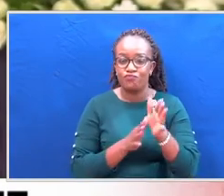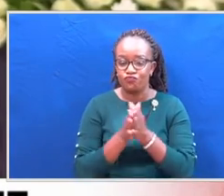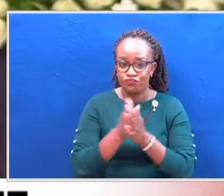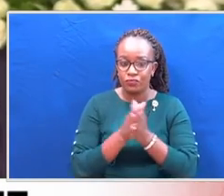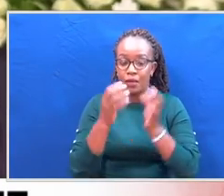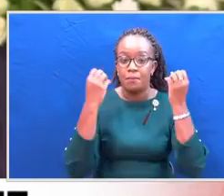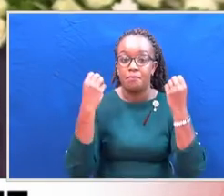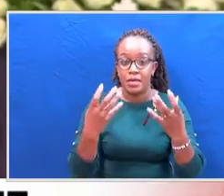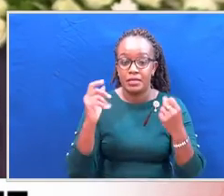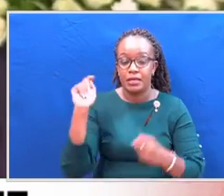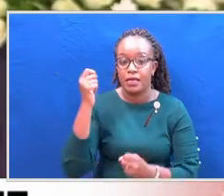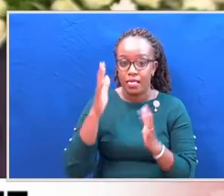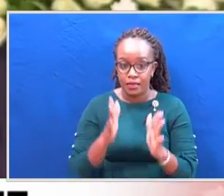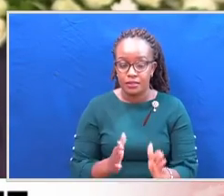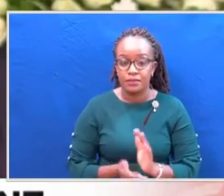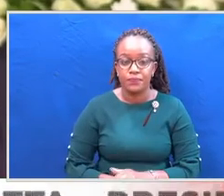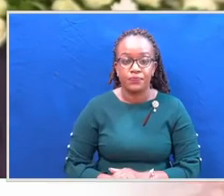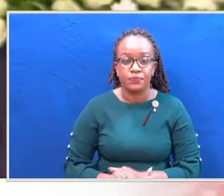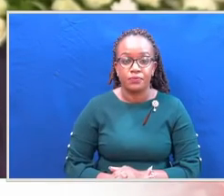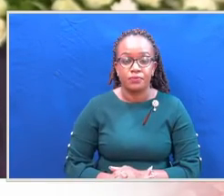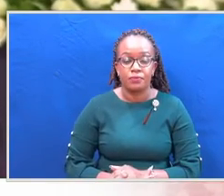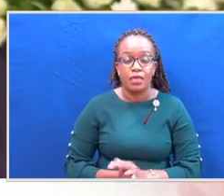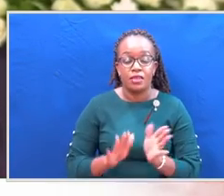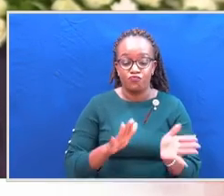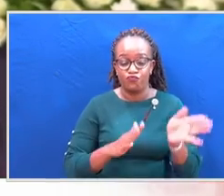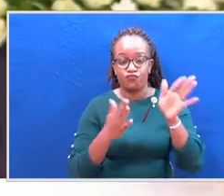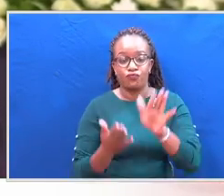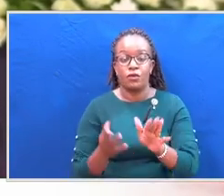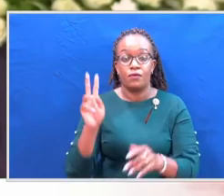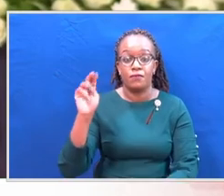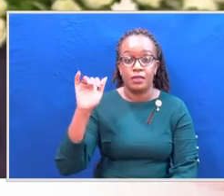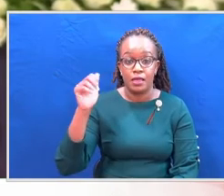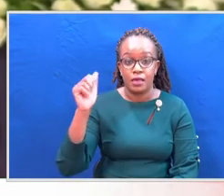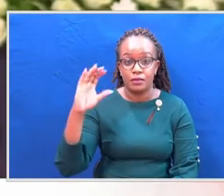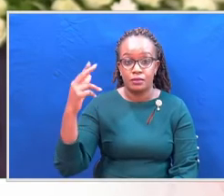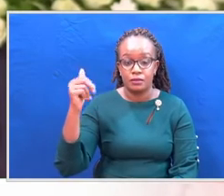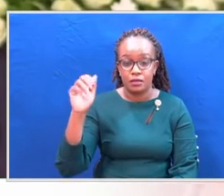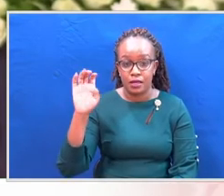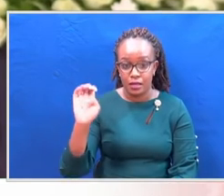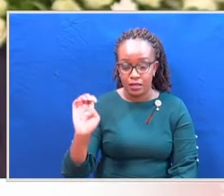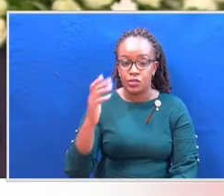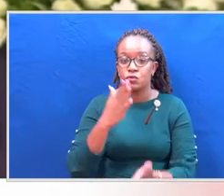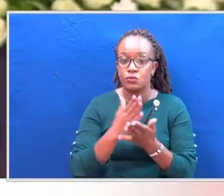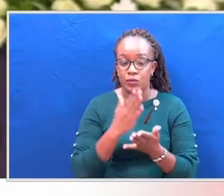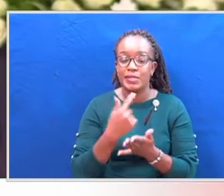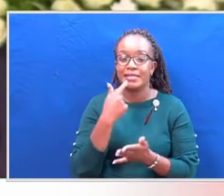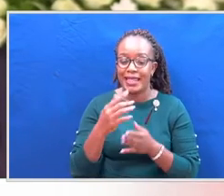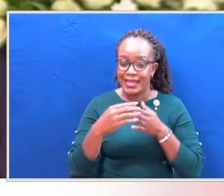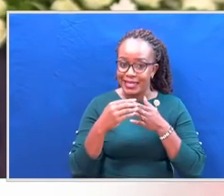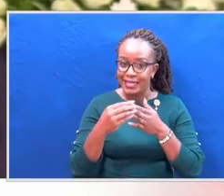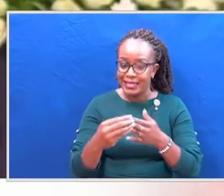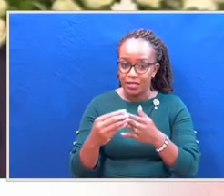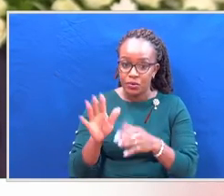Kenyans. In the passing of the Honorable Nyachae, we are all deprived of his leadership,